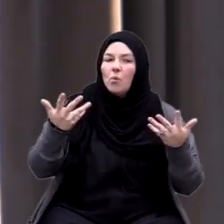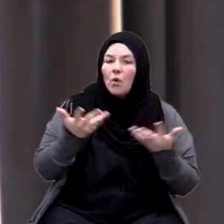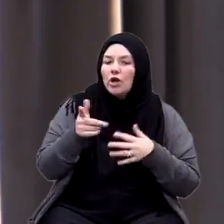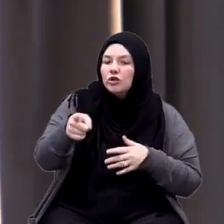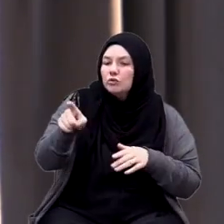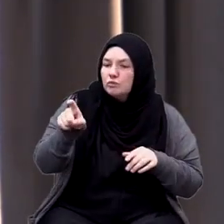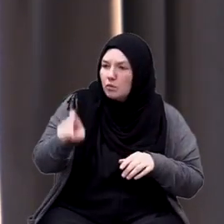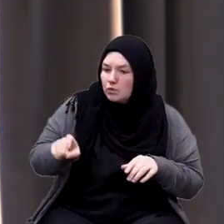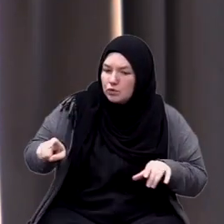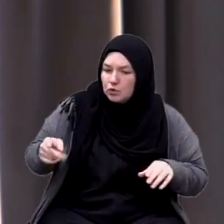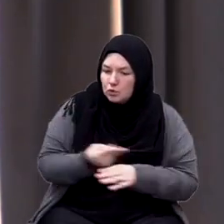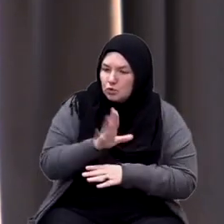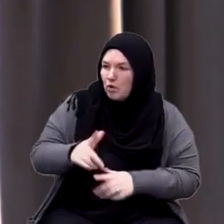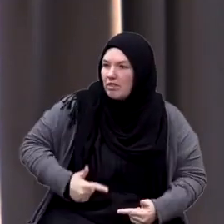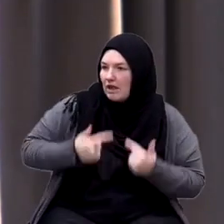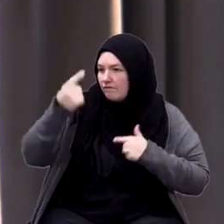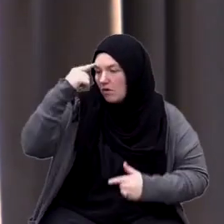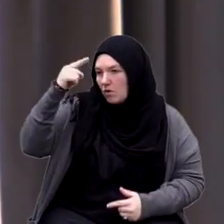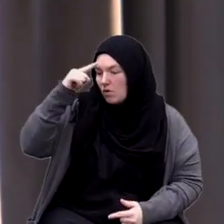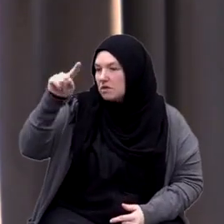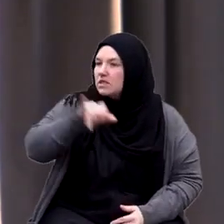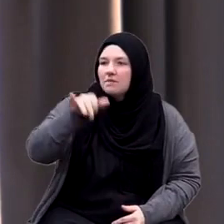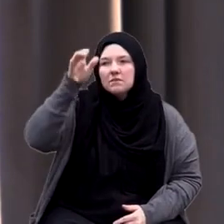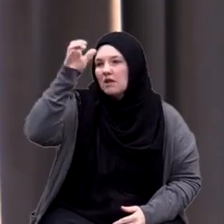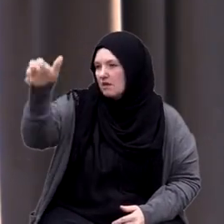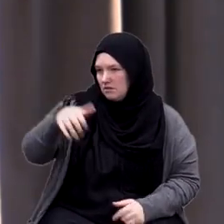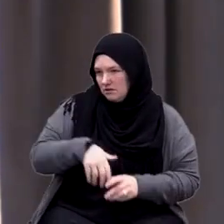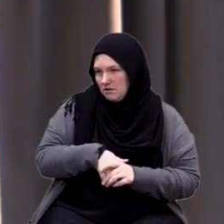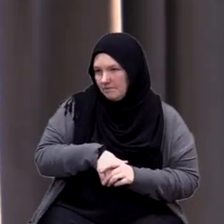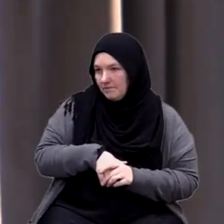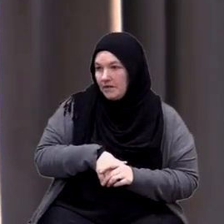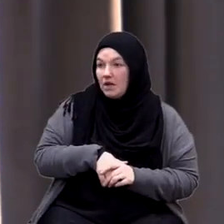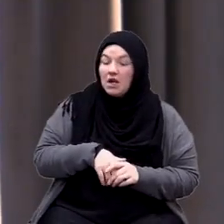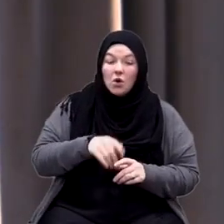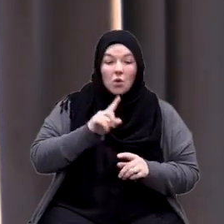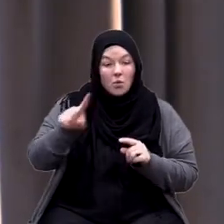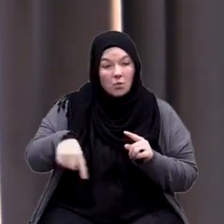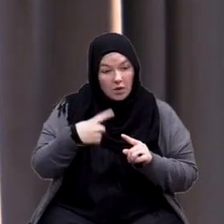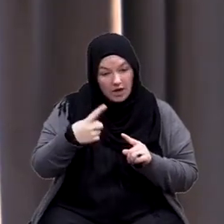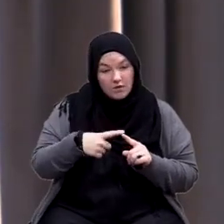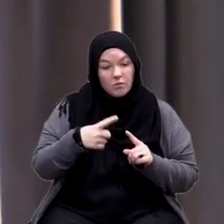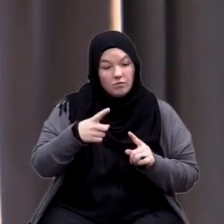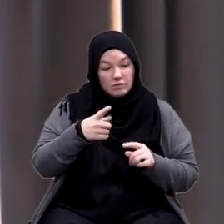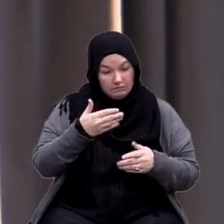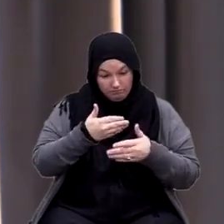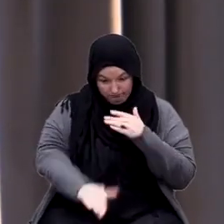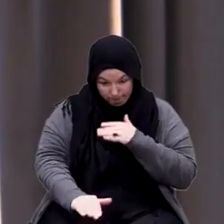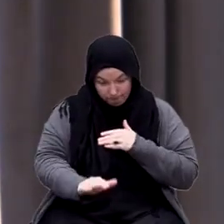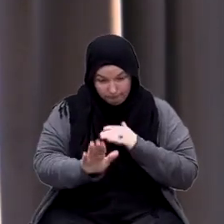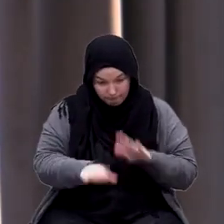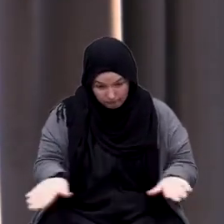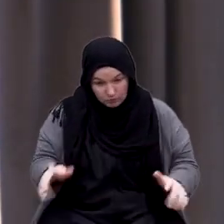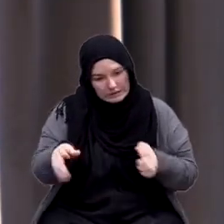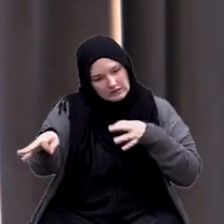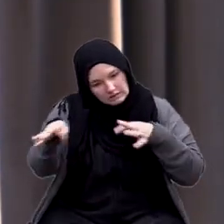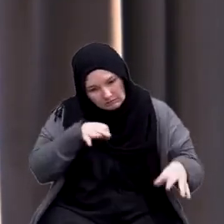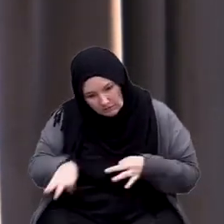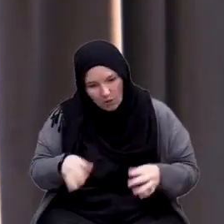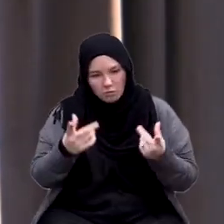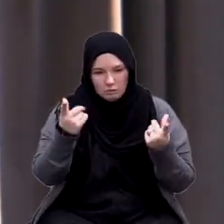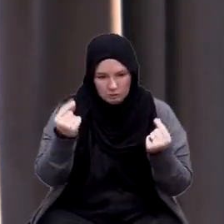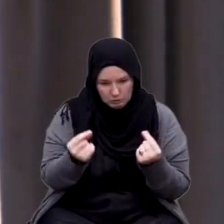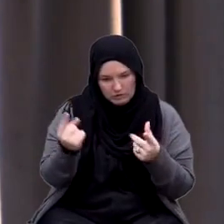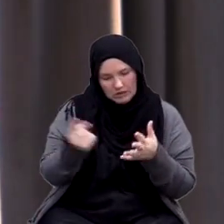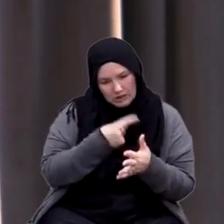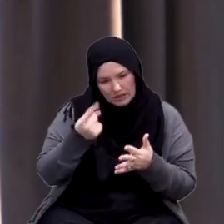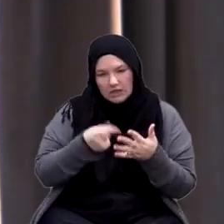life for. It is replicated here. We bring them to the masjid and we bring them